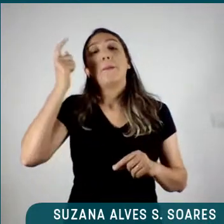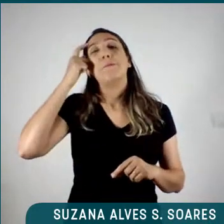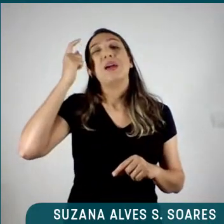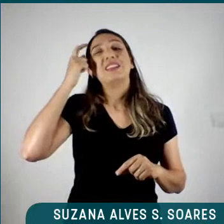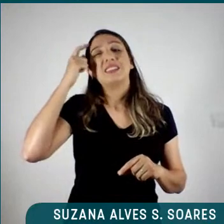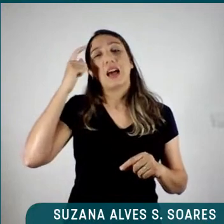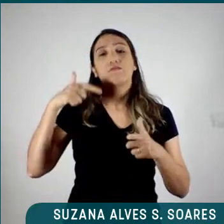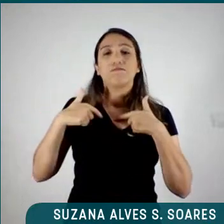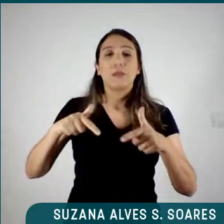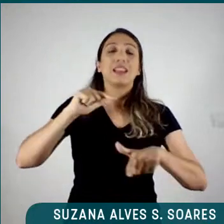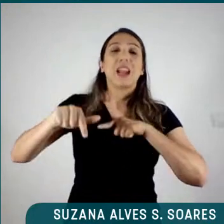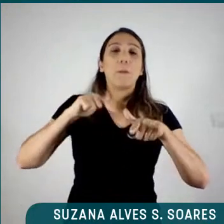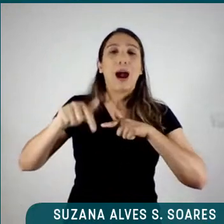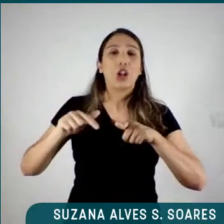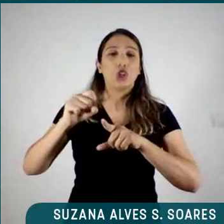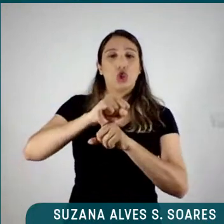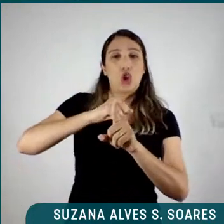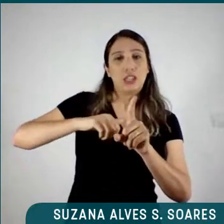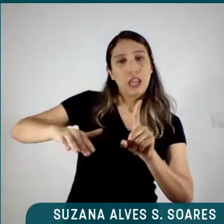resources that